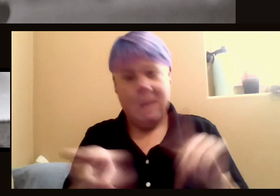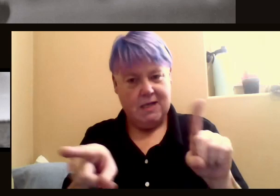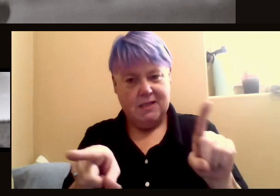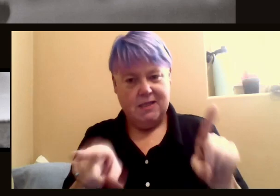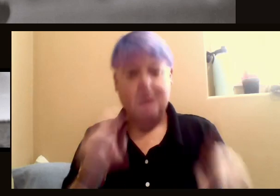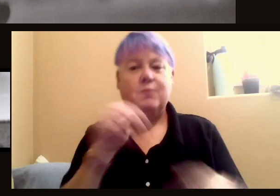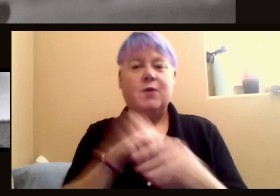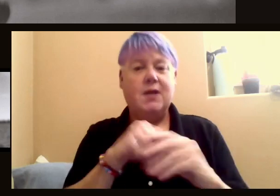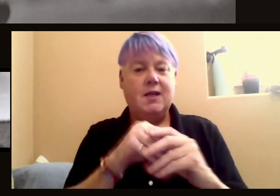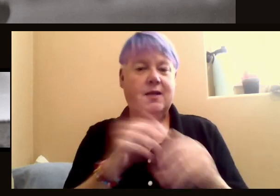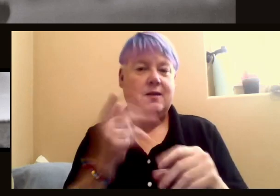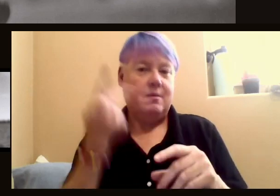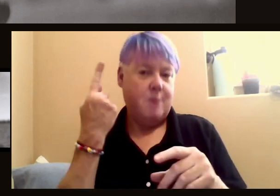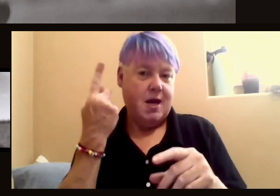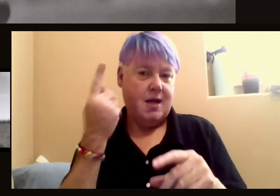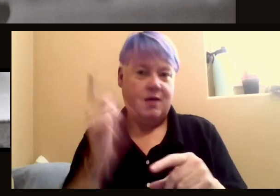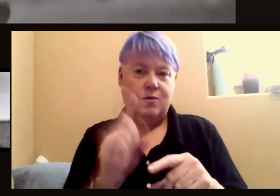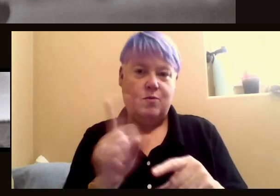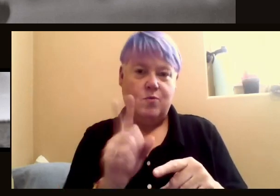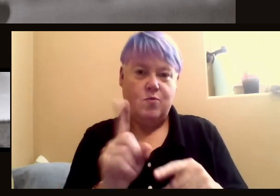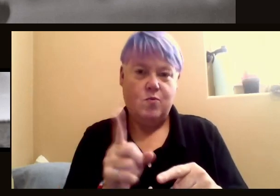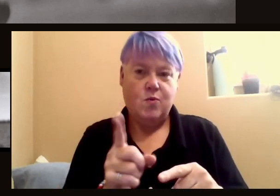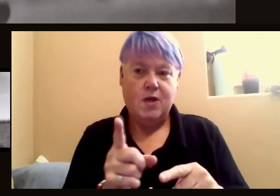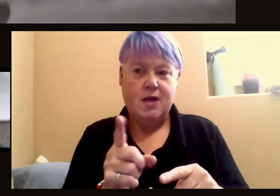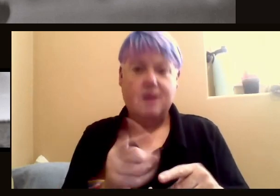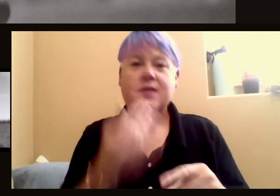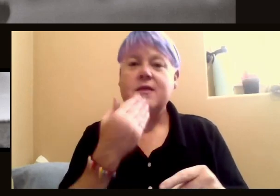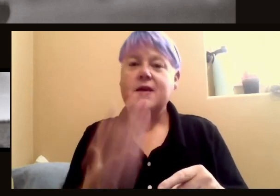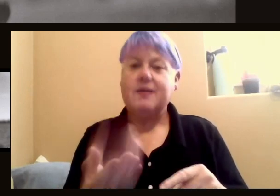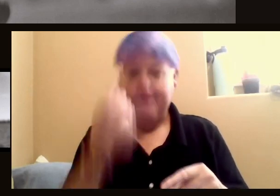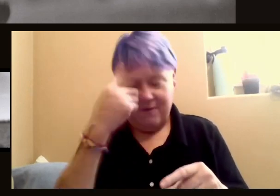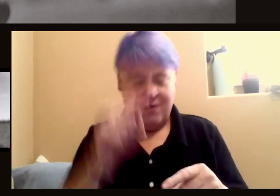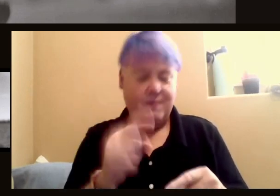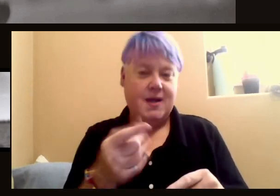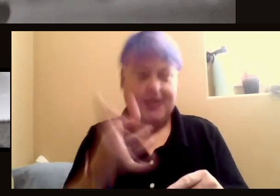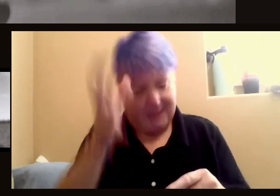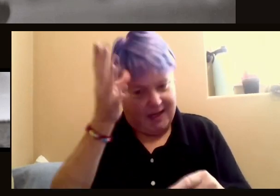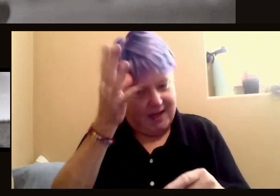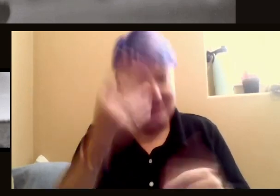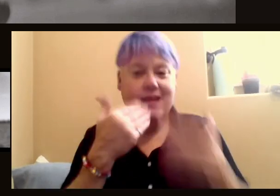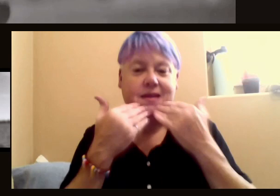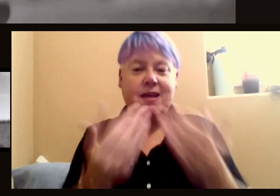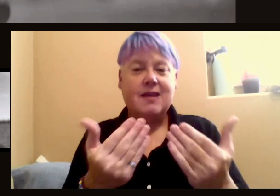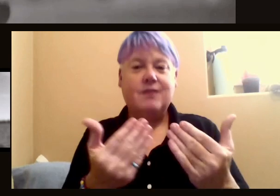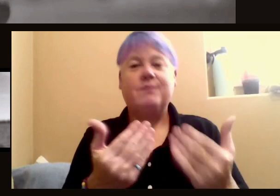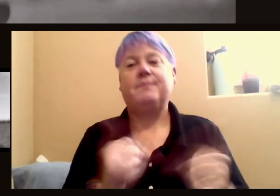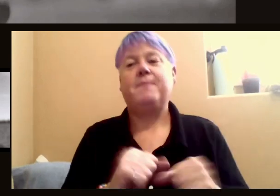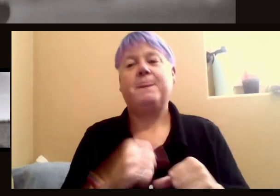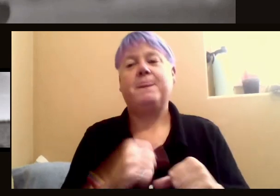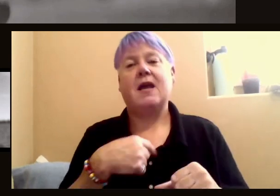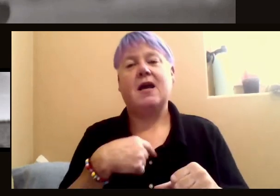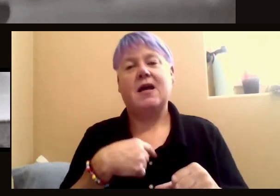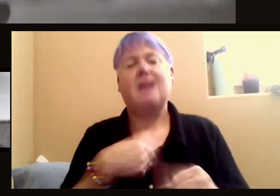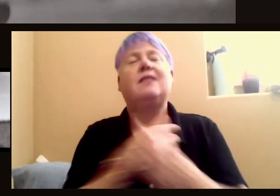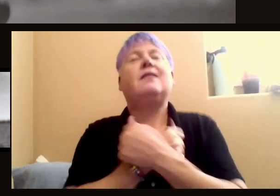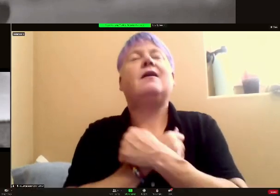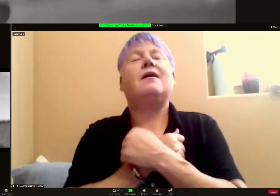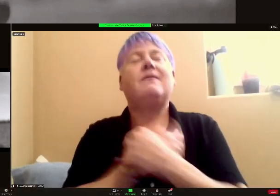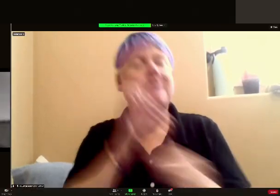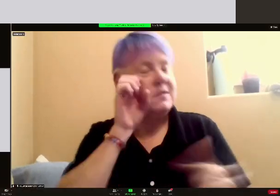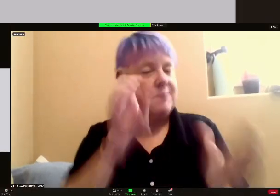it in the back where we're paying tribute to my dad. But yeah, thank you for that. It's like, yeah, I really cherish this picture,